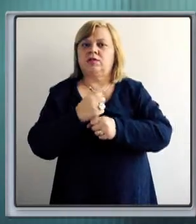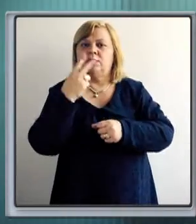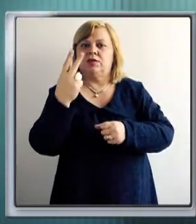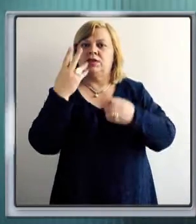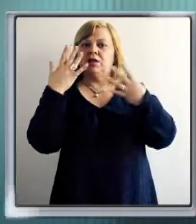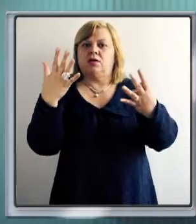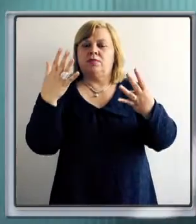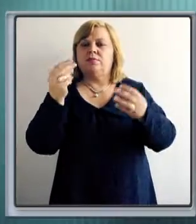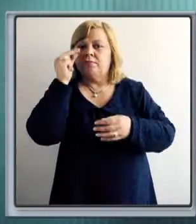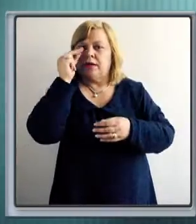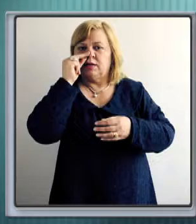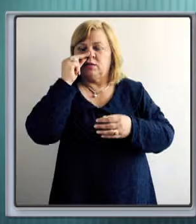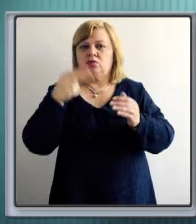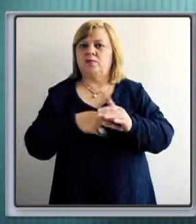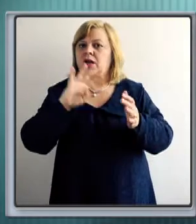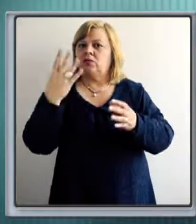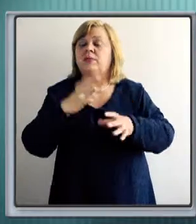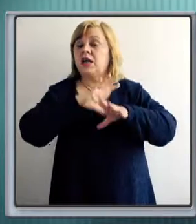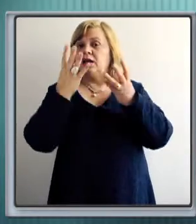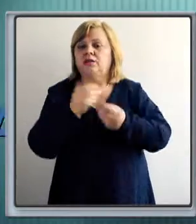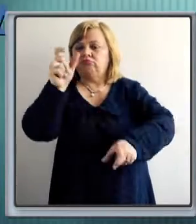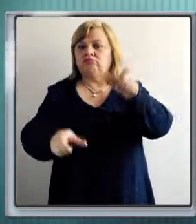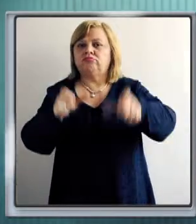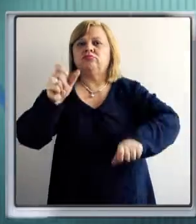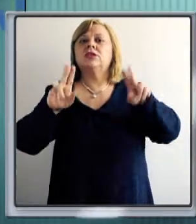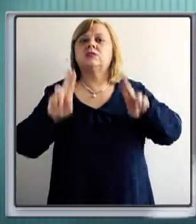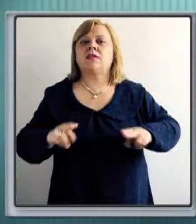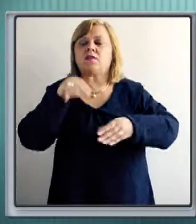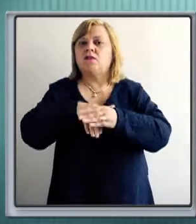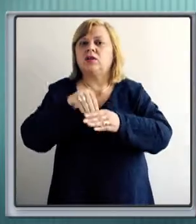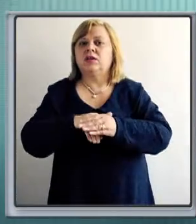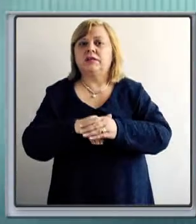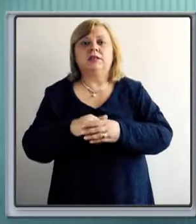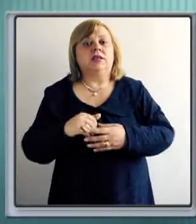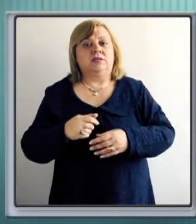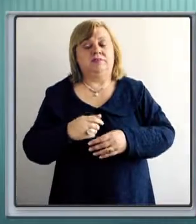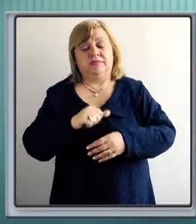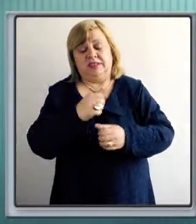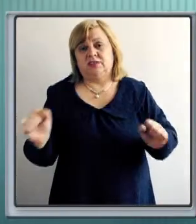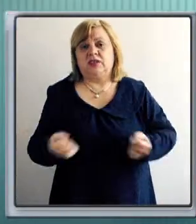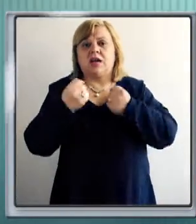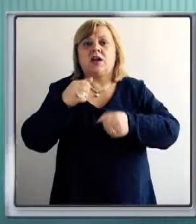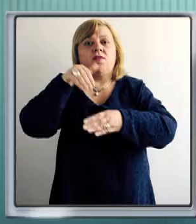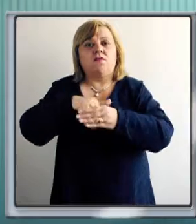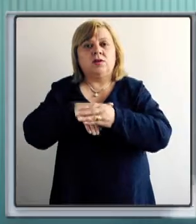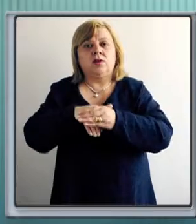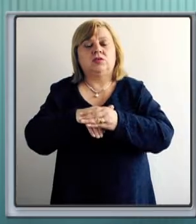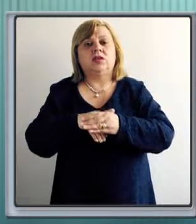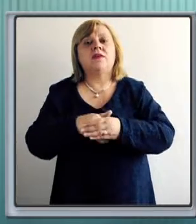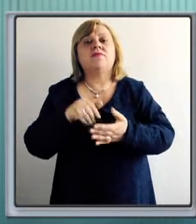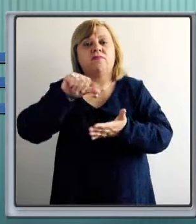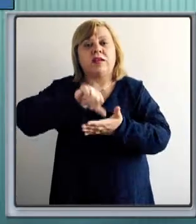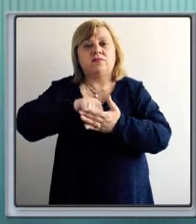Saho dizune kula silen hako vashe vota, kula nashtite iklon pere kjerestar vashte votinen anolengo votipesko tanano alusaripiengo